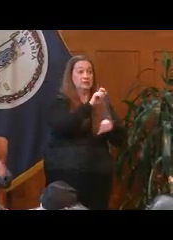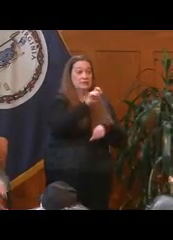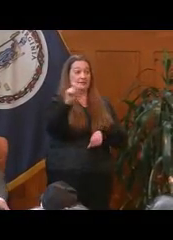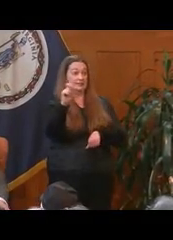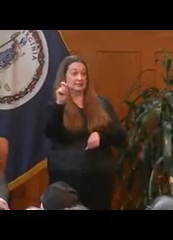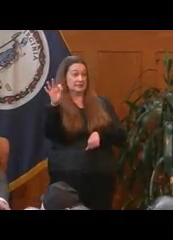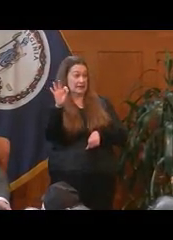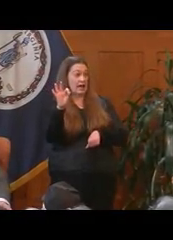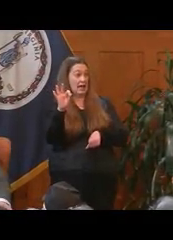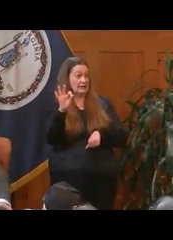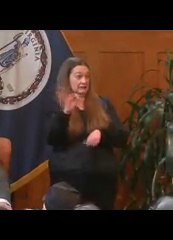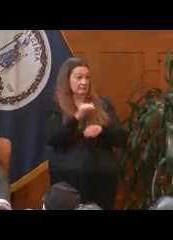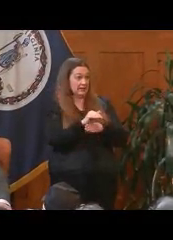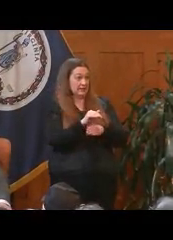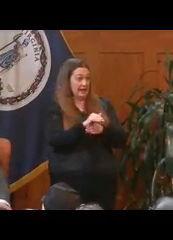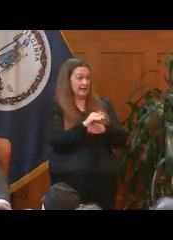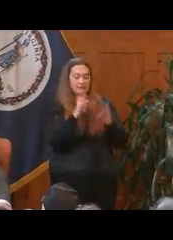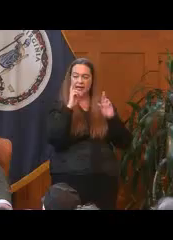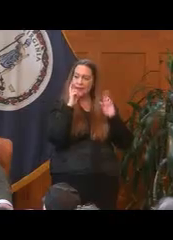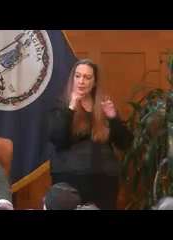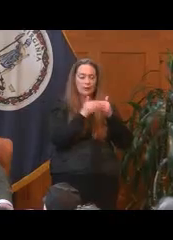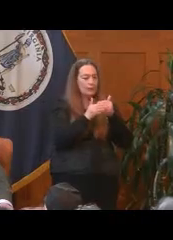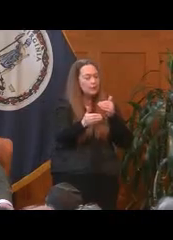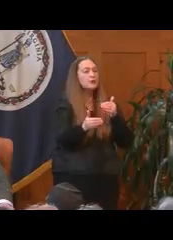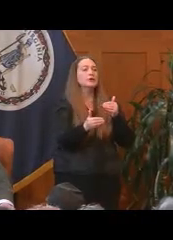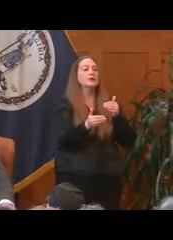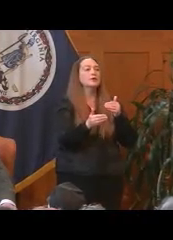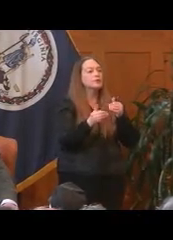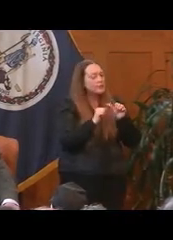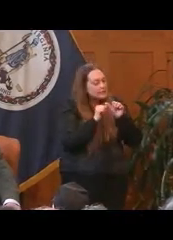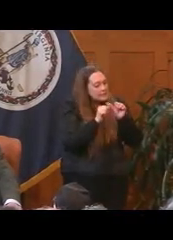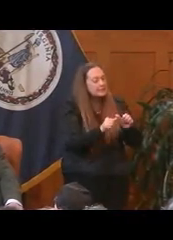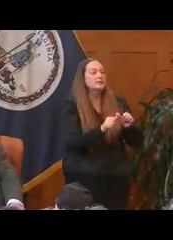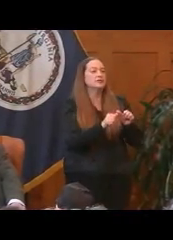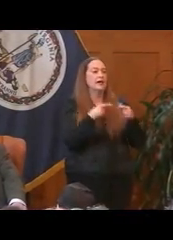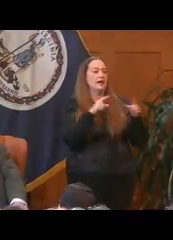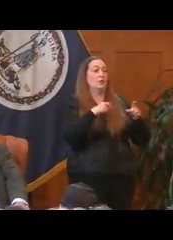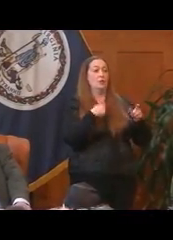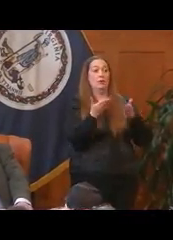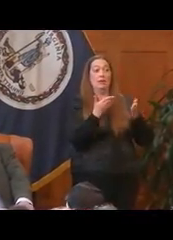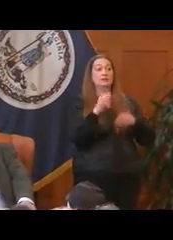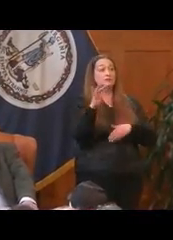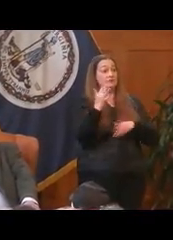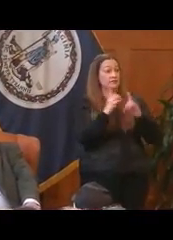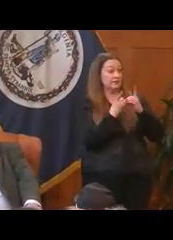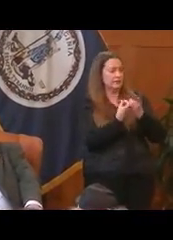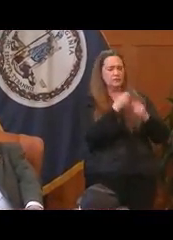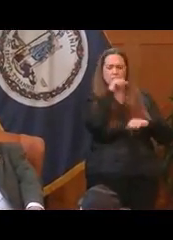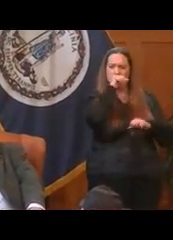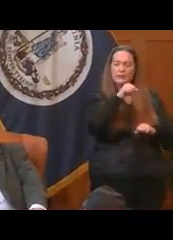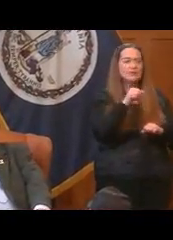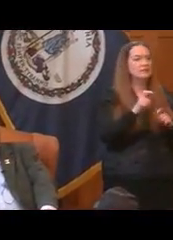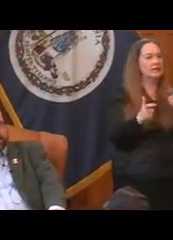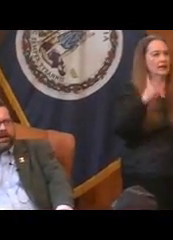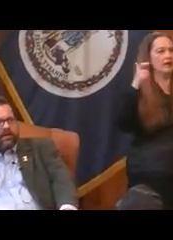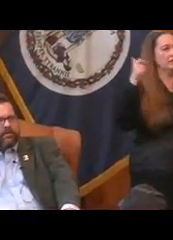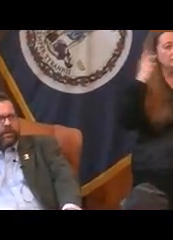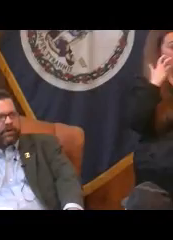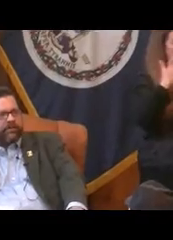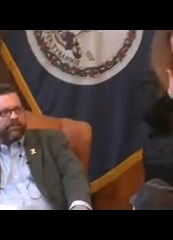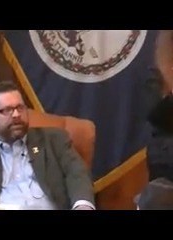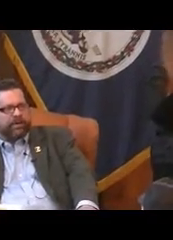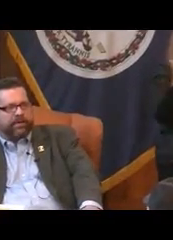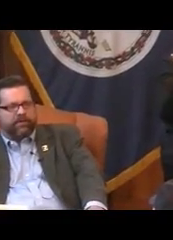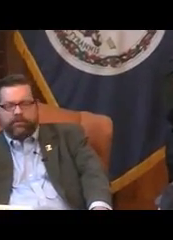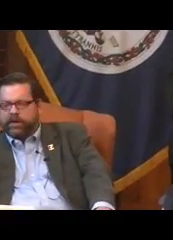the duration of the time that we're given the honor to serve the 5th District. But I'd love to have a larger venue. I also wanted to know that the people that I love,